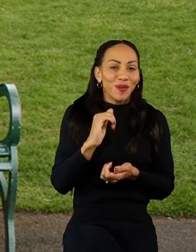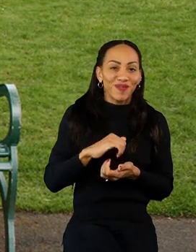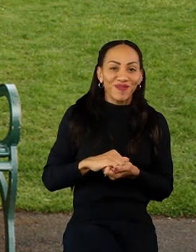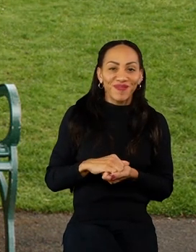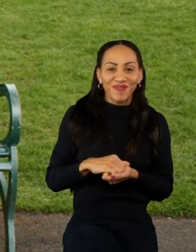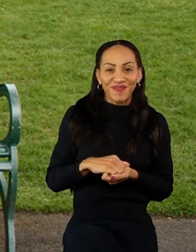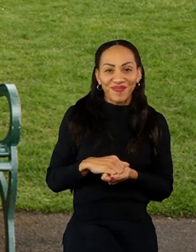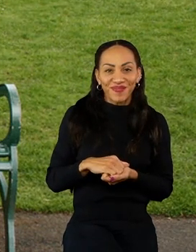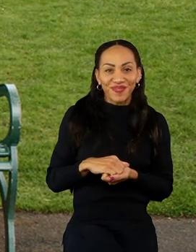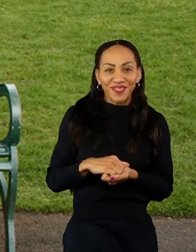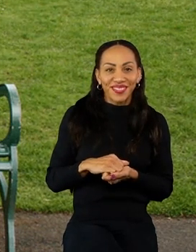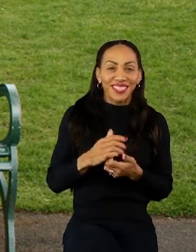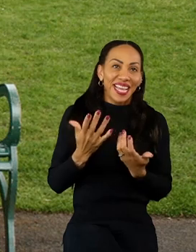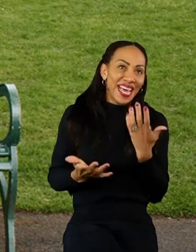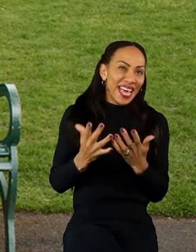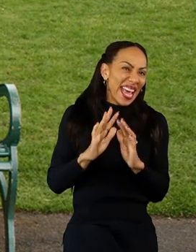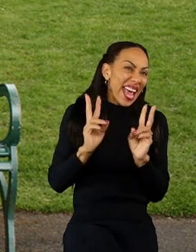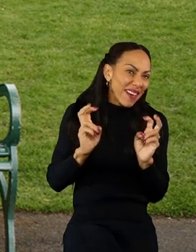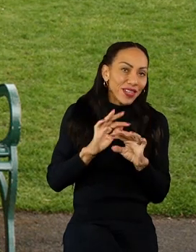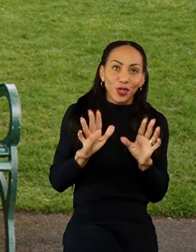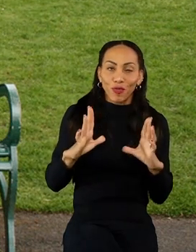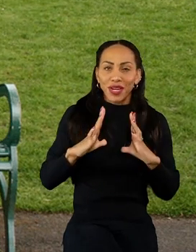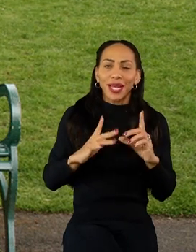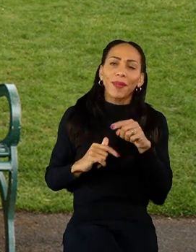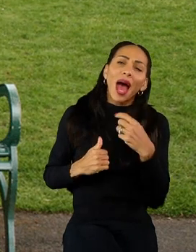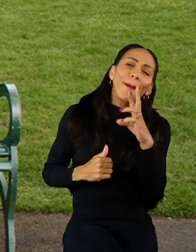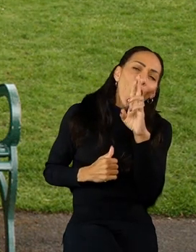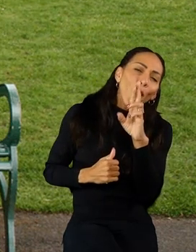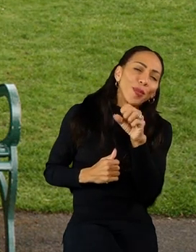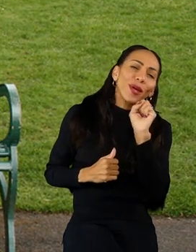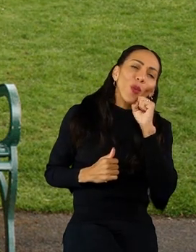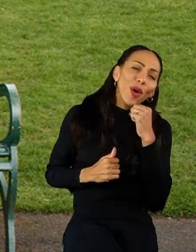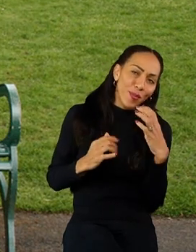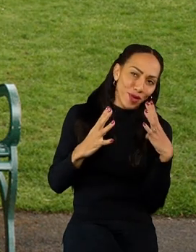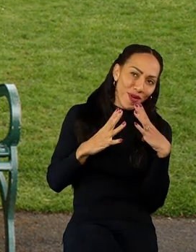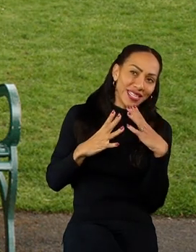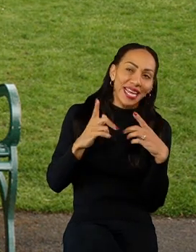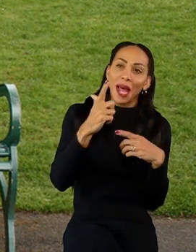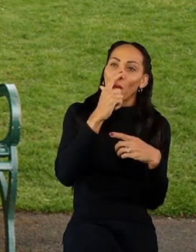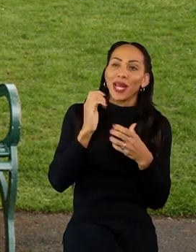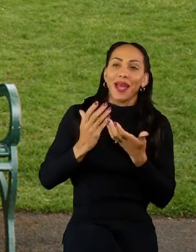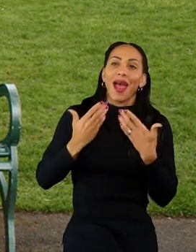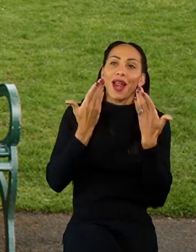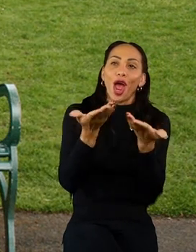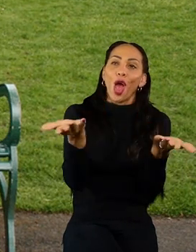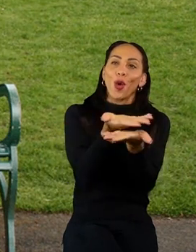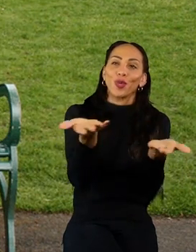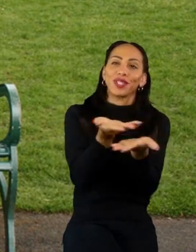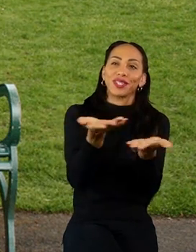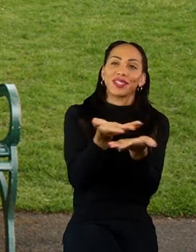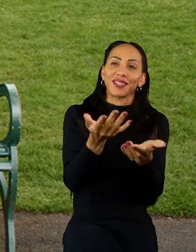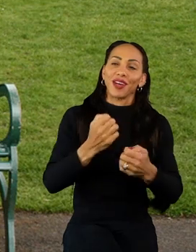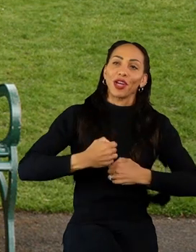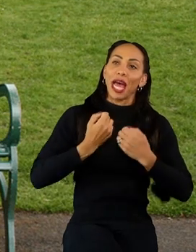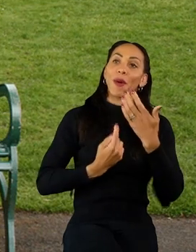that'd be really good to know. Maybe that's a pilot. Maybe it's a pilot for you if it's not ready by that time. But I'm hoping it will